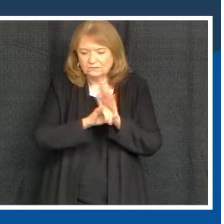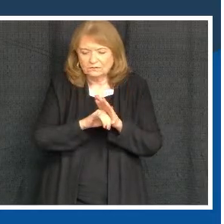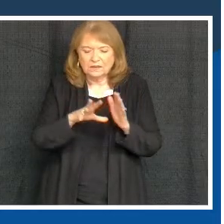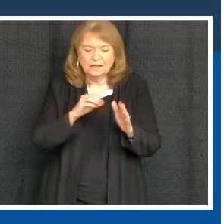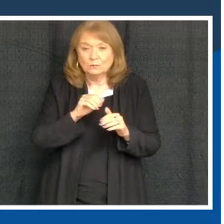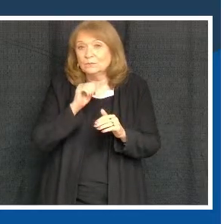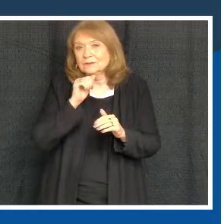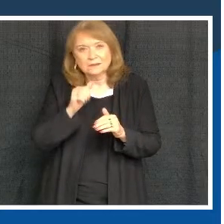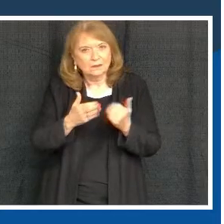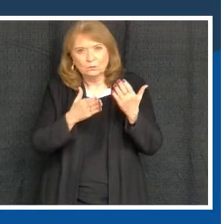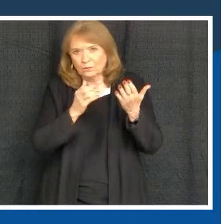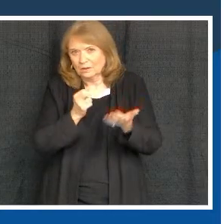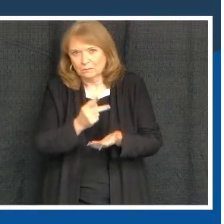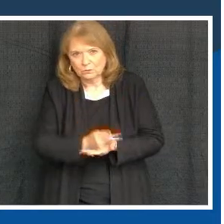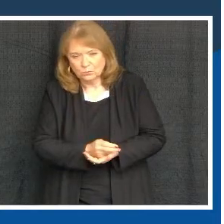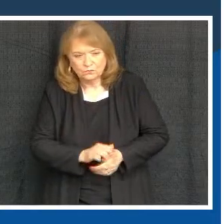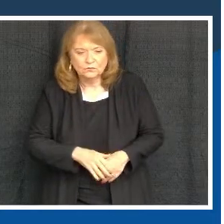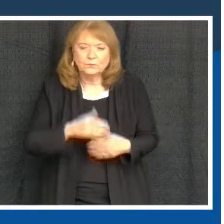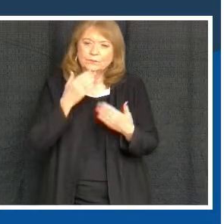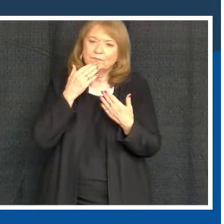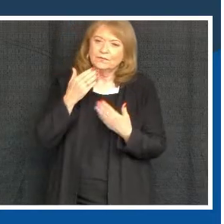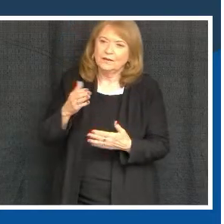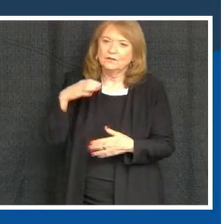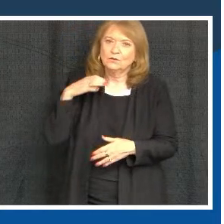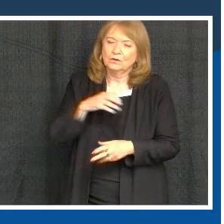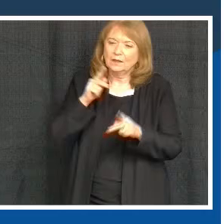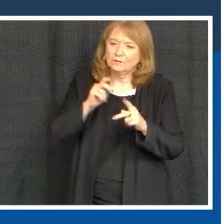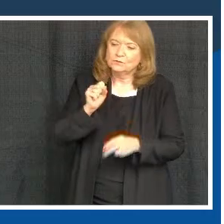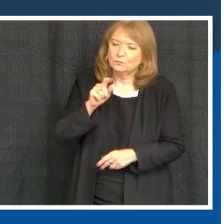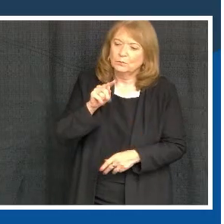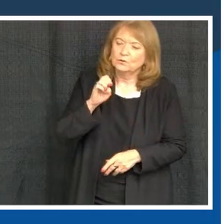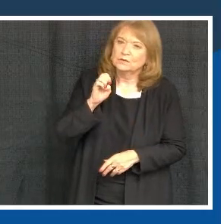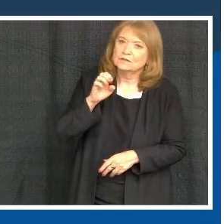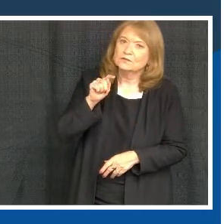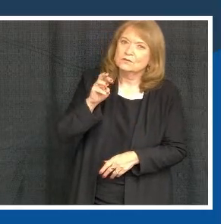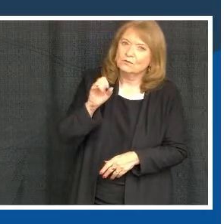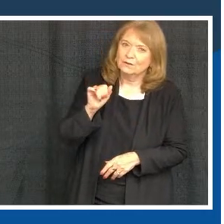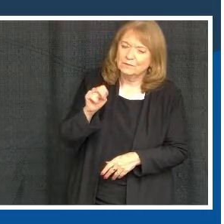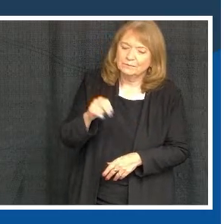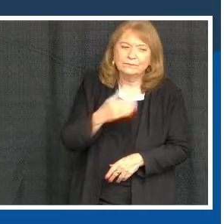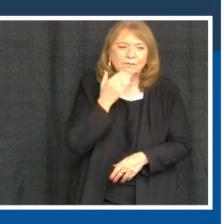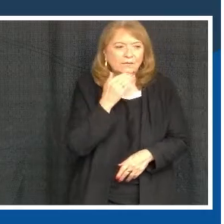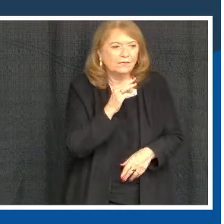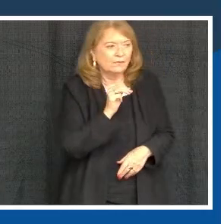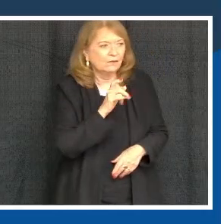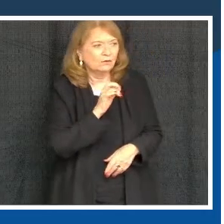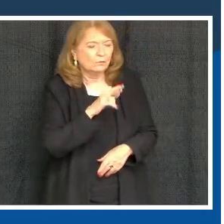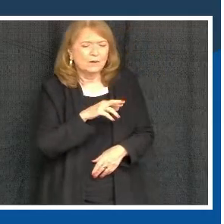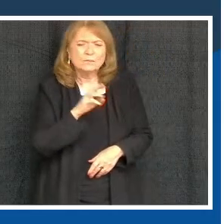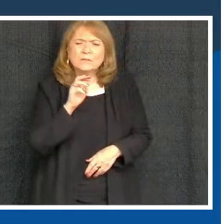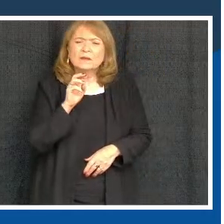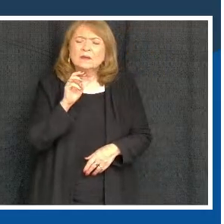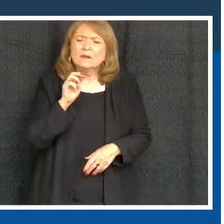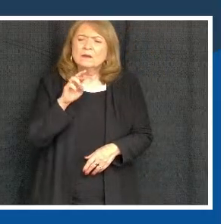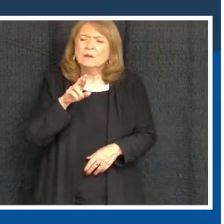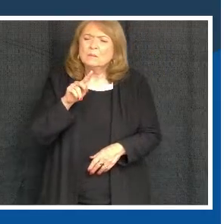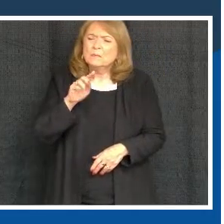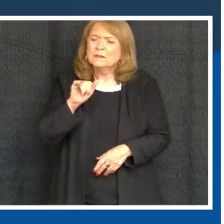disapproval. Thank you, Mr. Tyndall. Councilperson Streetman, you're recognized. Thank you, Mayor. Mr. Tyndall, one